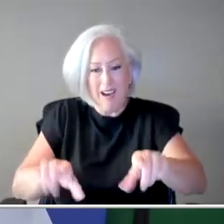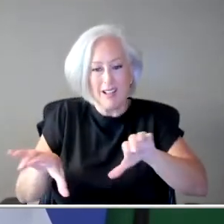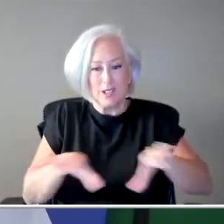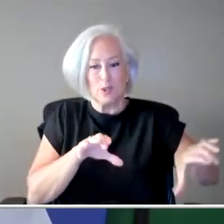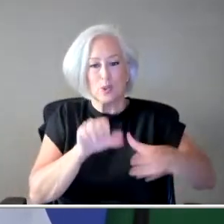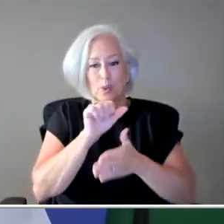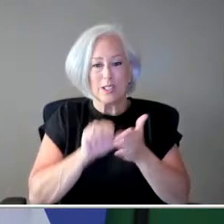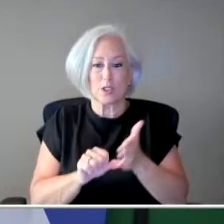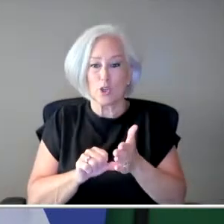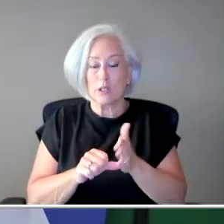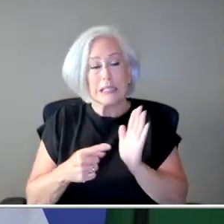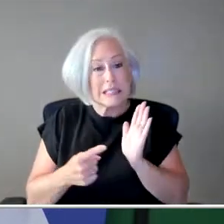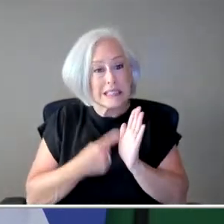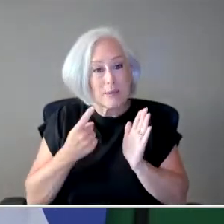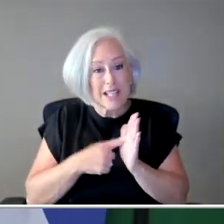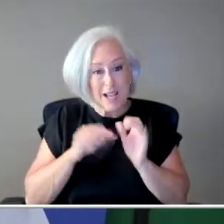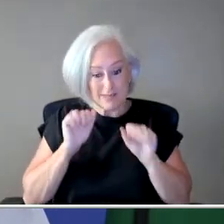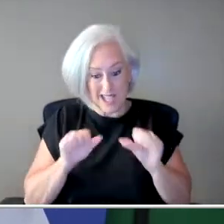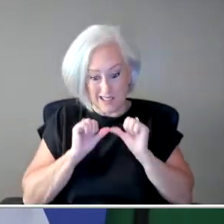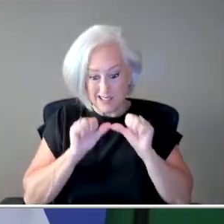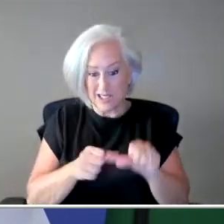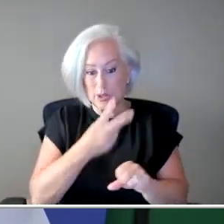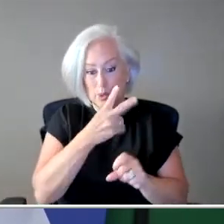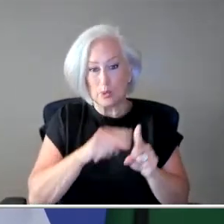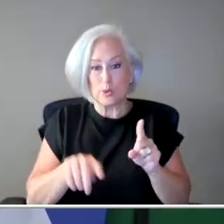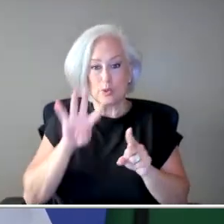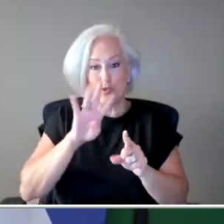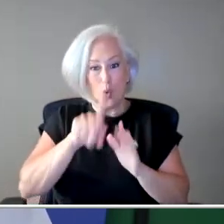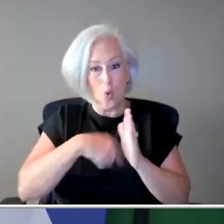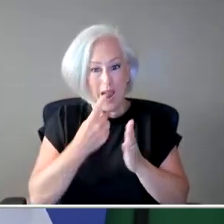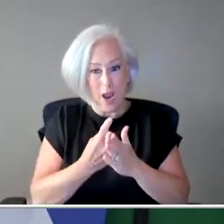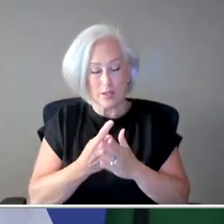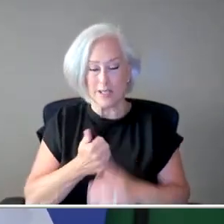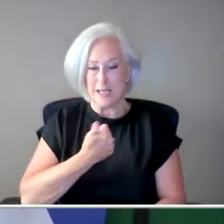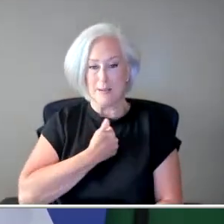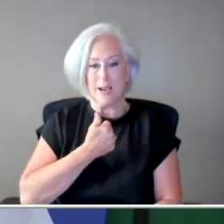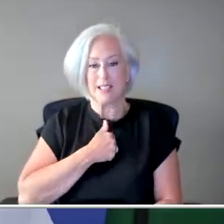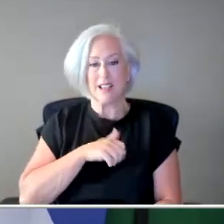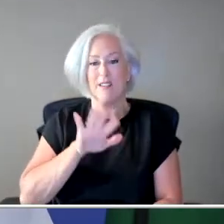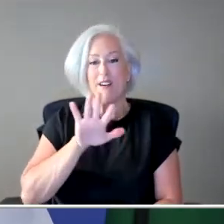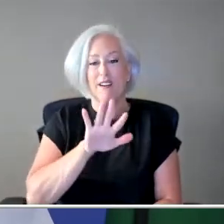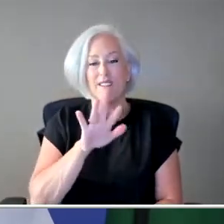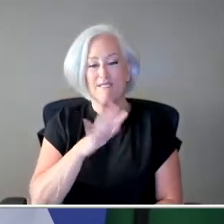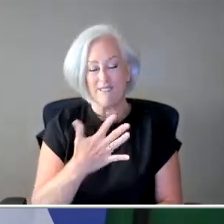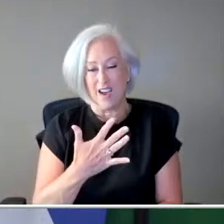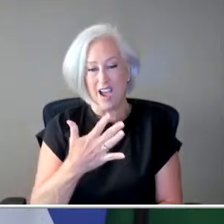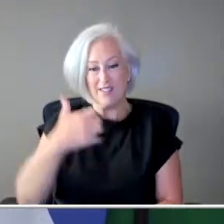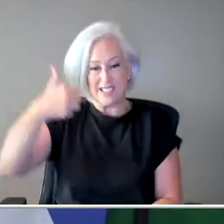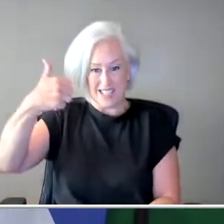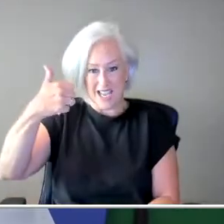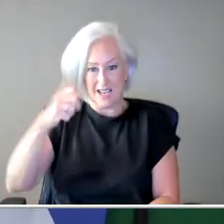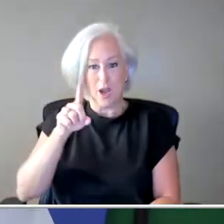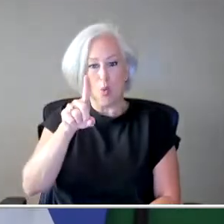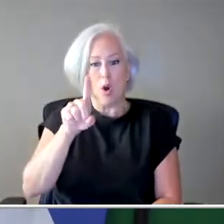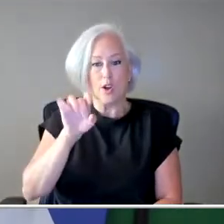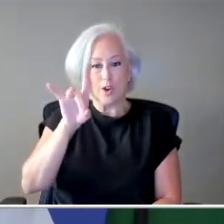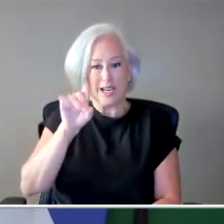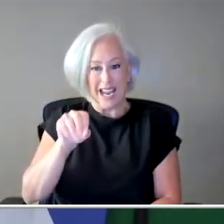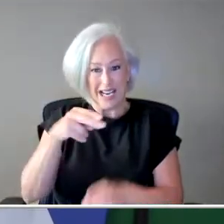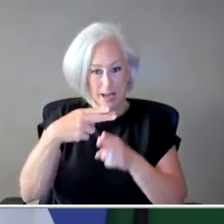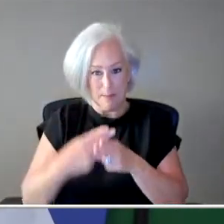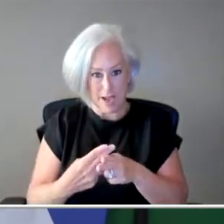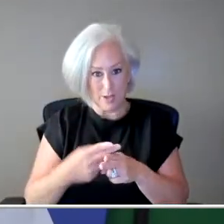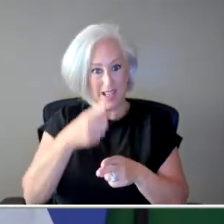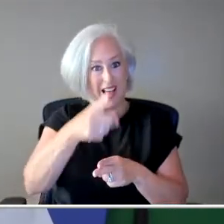last 2 to 4 hours. And so to give you an example, I'm about 5'10", 180 pounds. If I put on this lead and it weighs 30 pounds, that